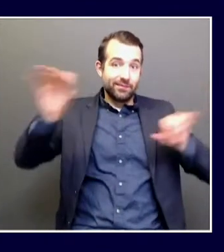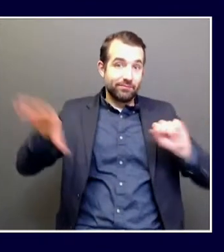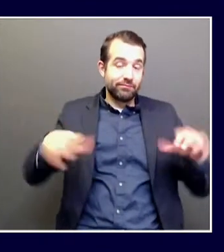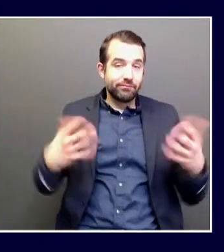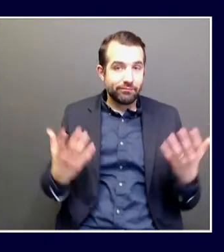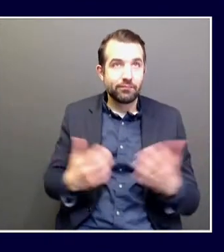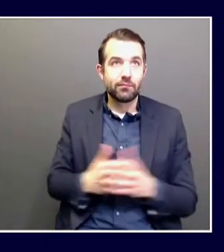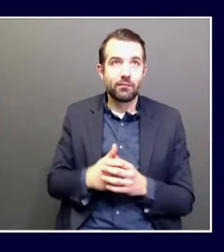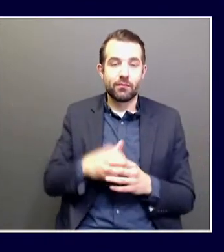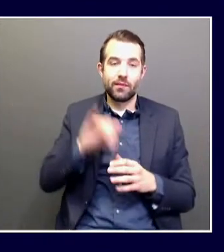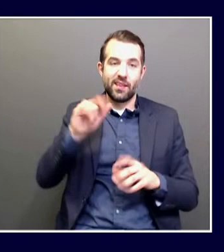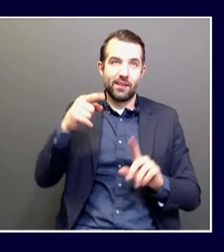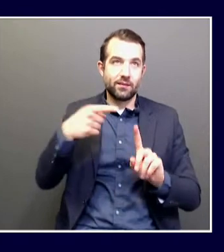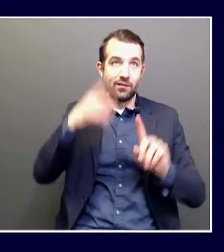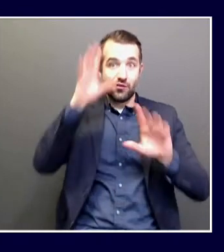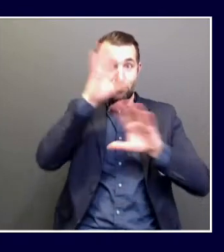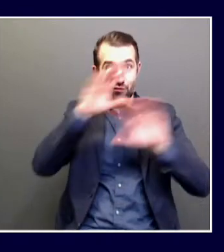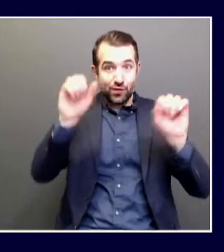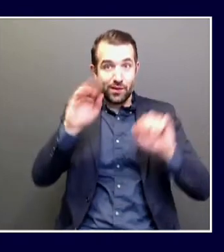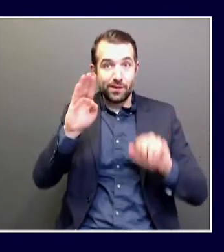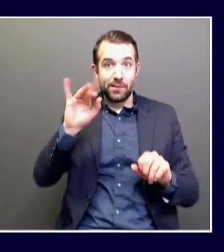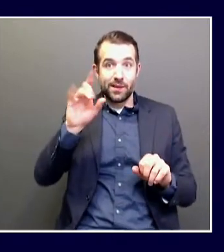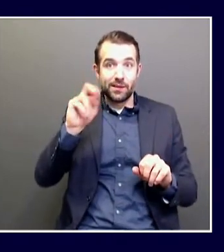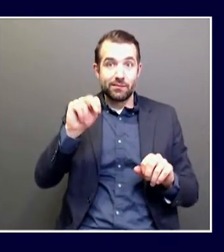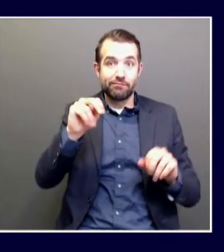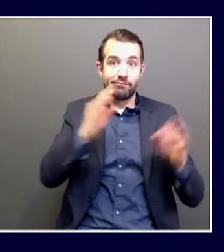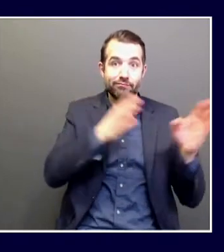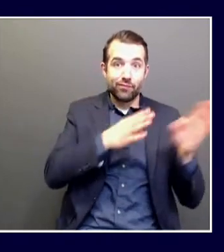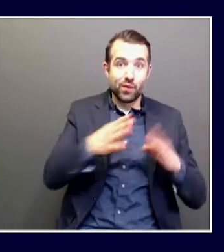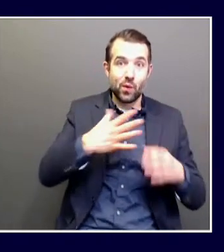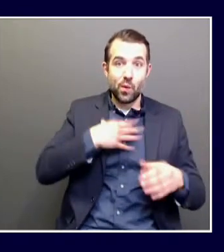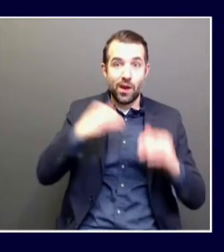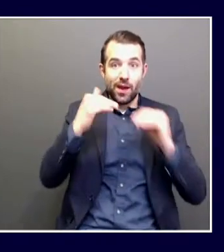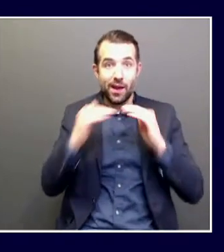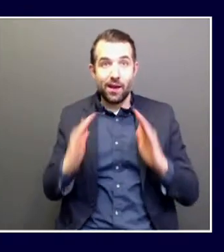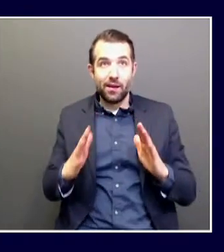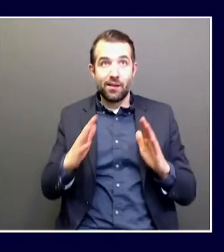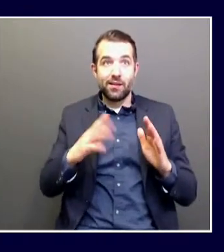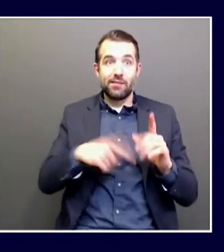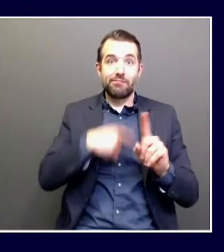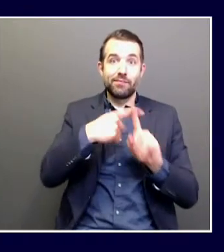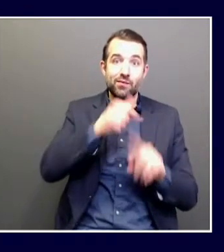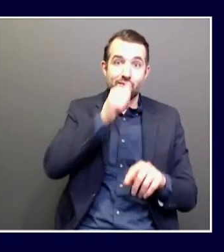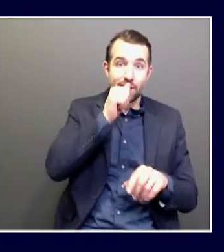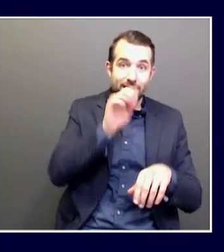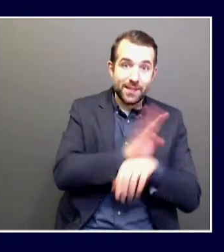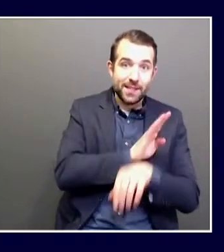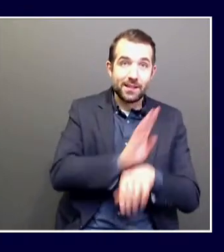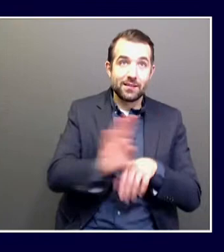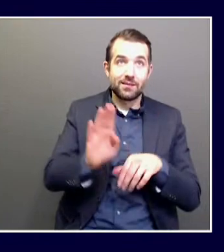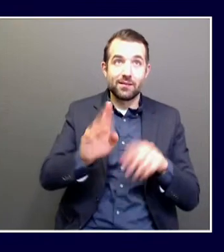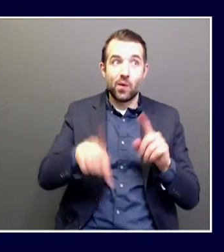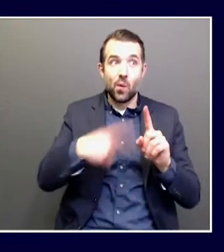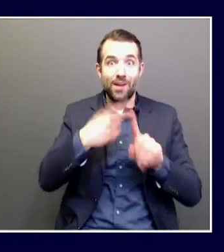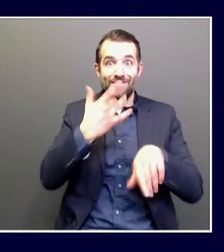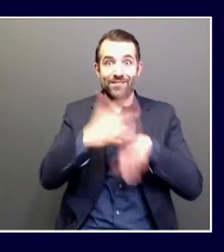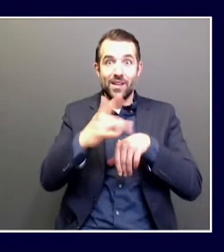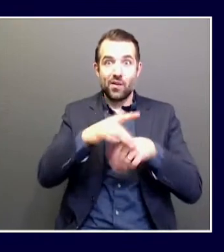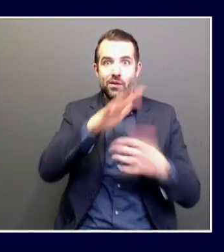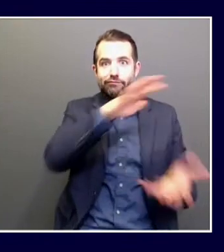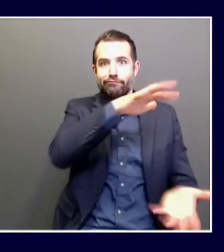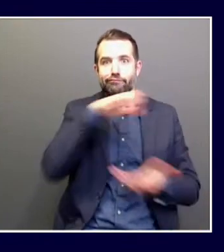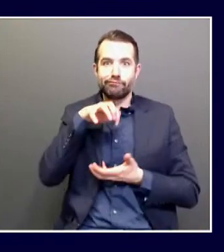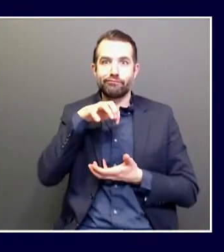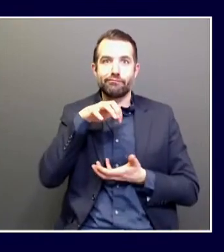plan from the White House, and then private sector entities largely being those where they're available. So the state itself isn't